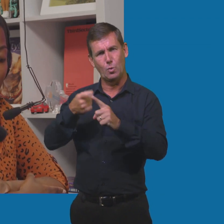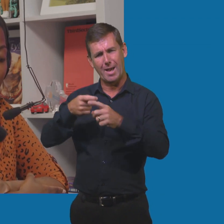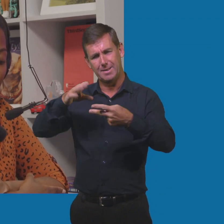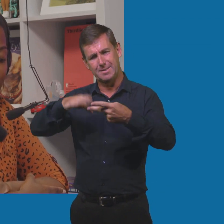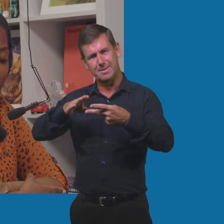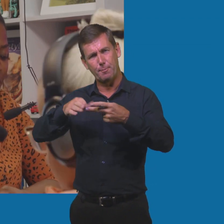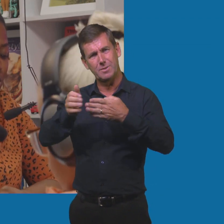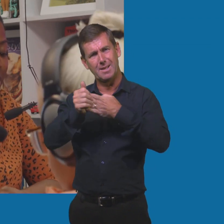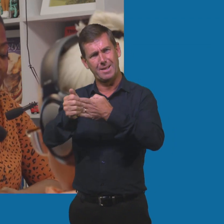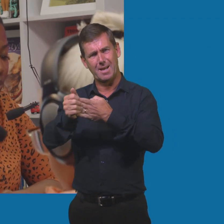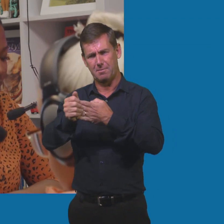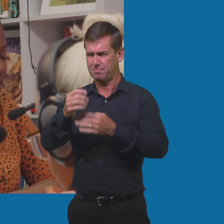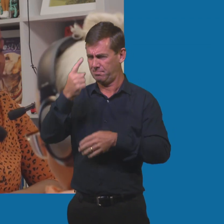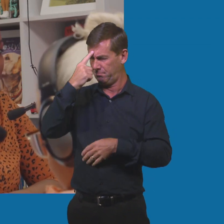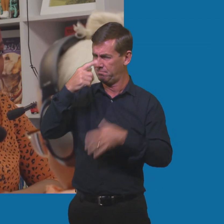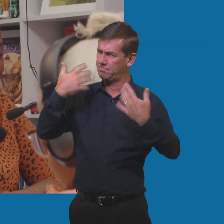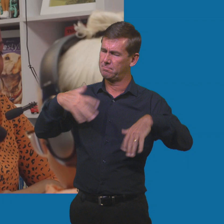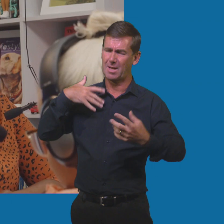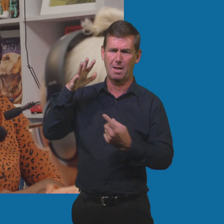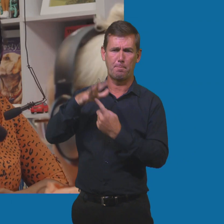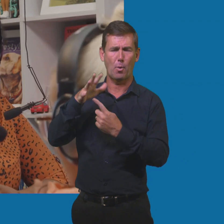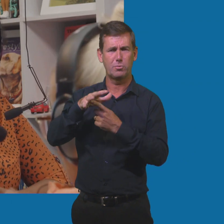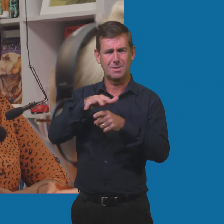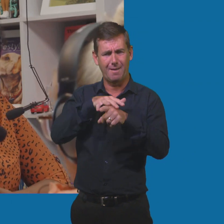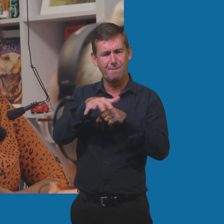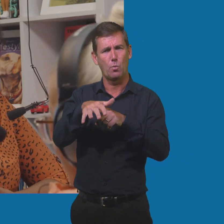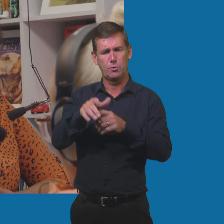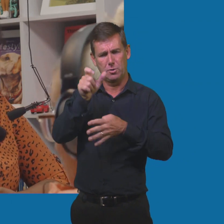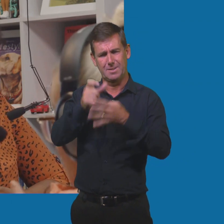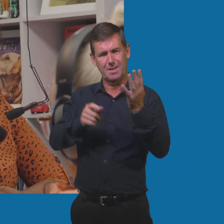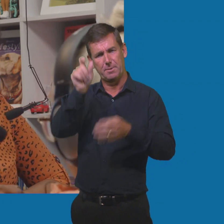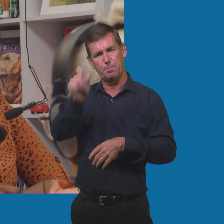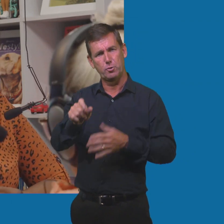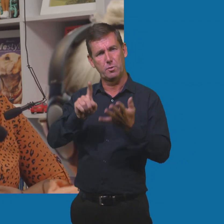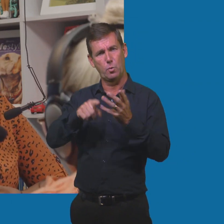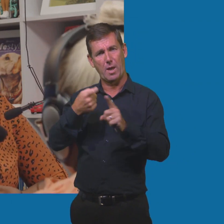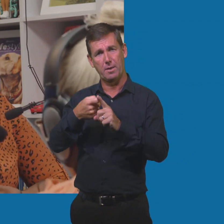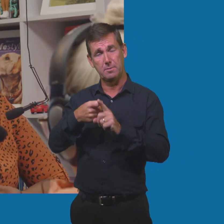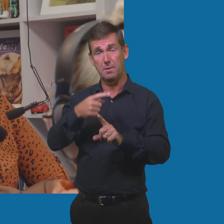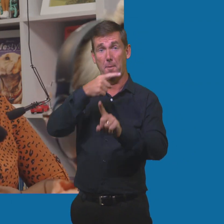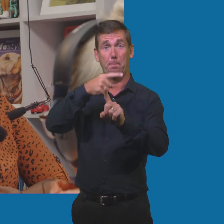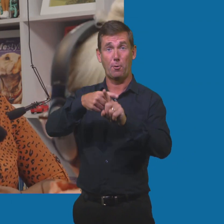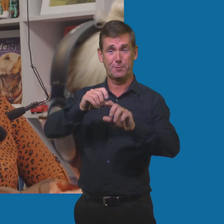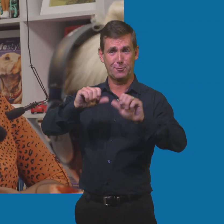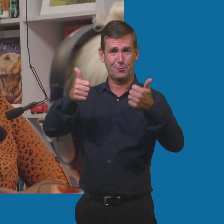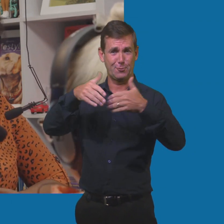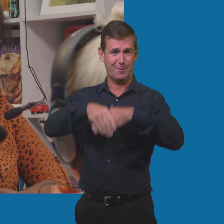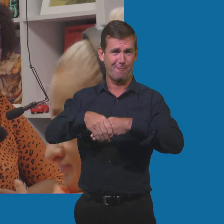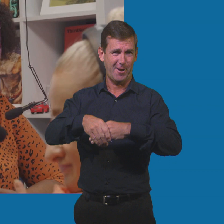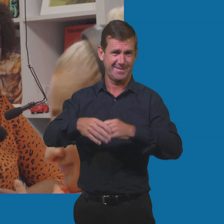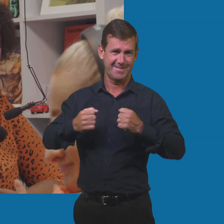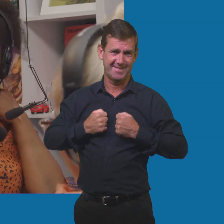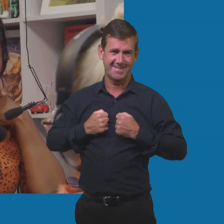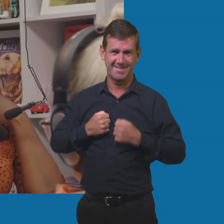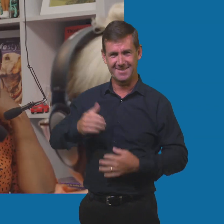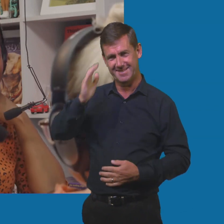named one of the most influential disabled people in the UK. More importantly, she's a good friend of mine. Hurrah! Yay!